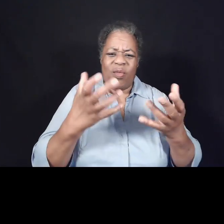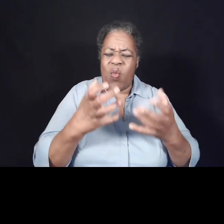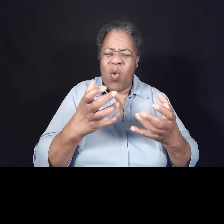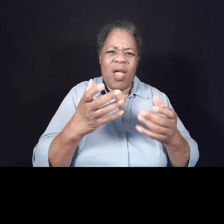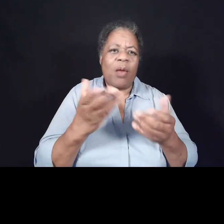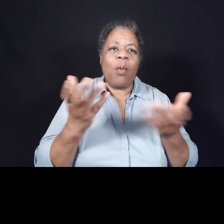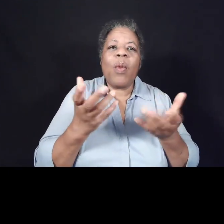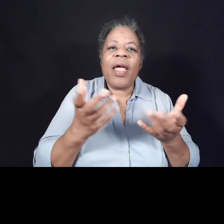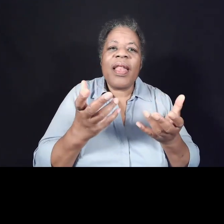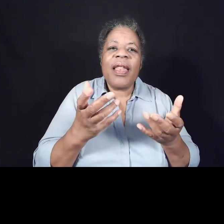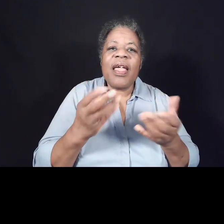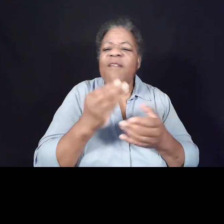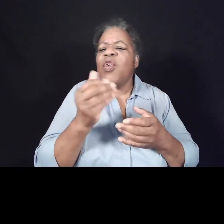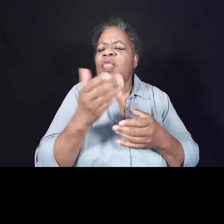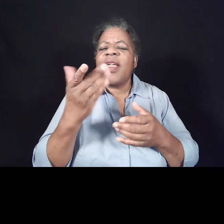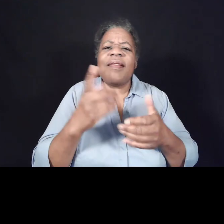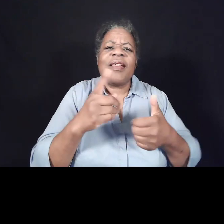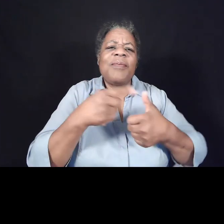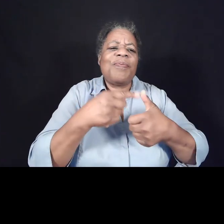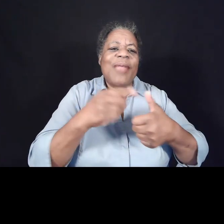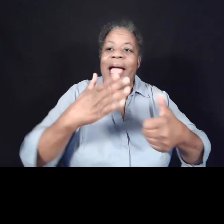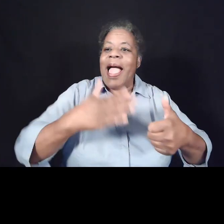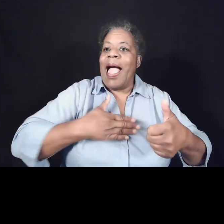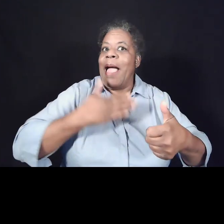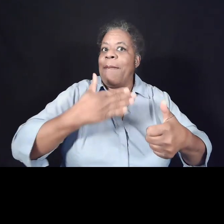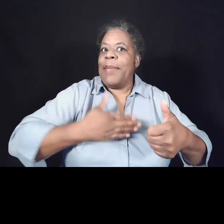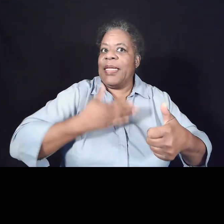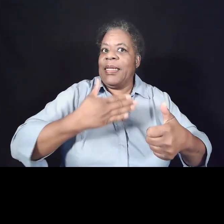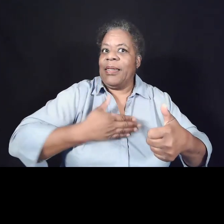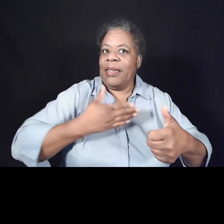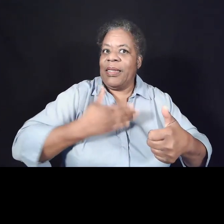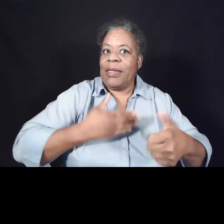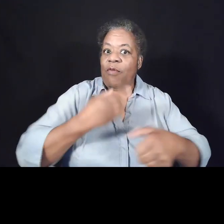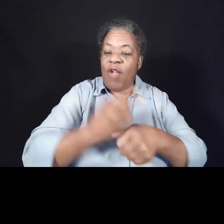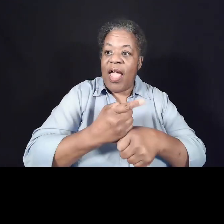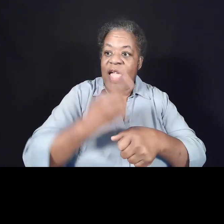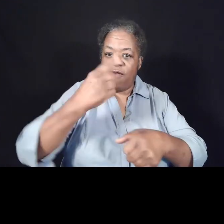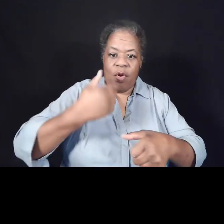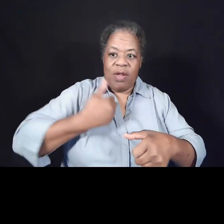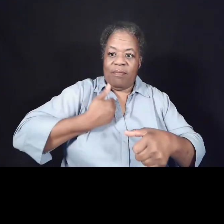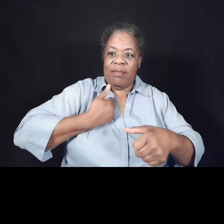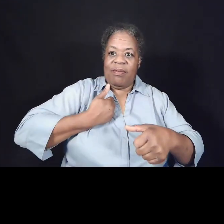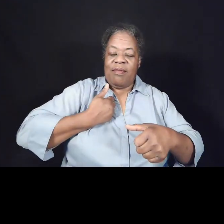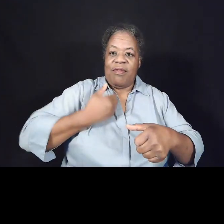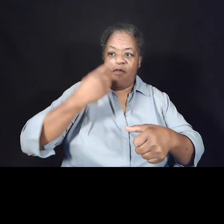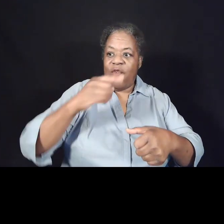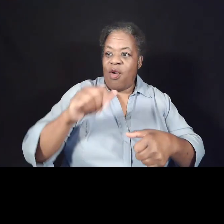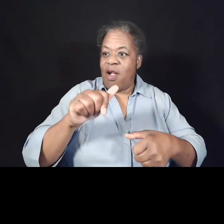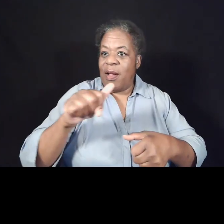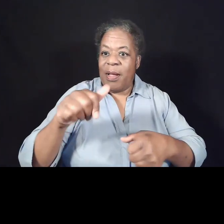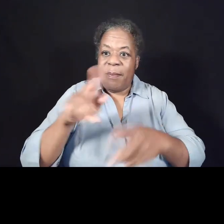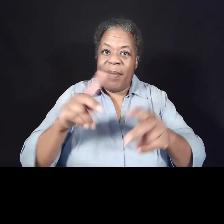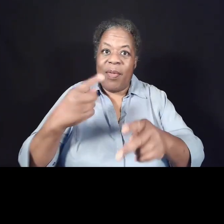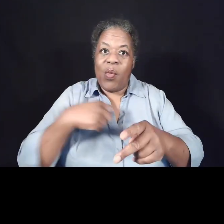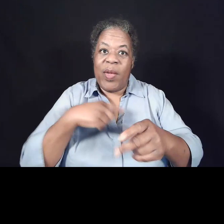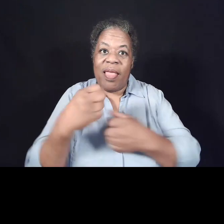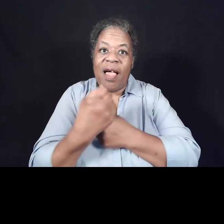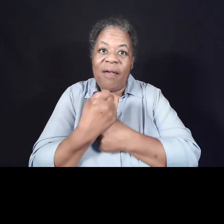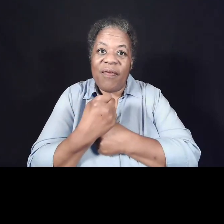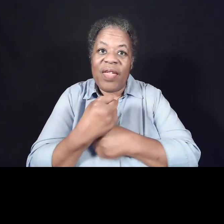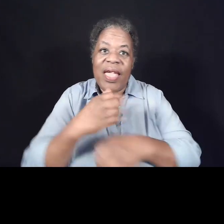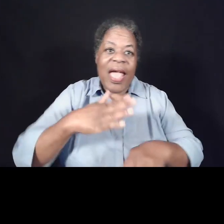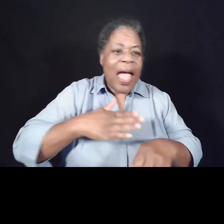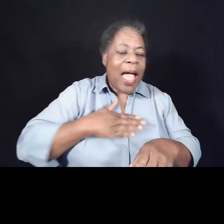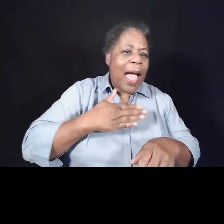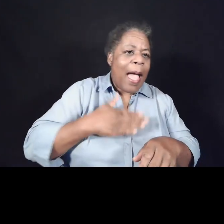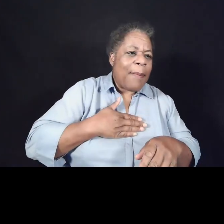few things come to mind. We want happiness, right? For ourselves, for the people we love. Not happiness